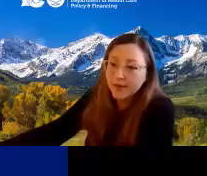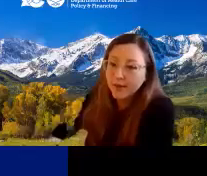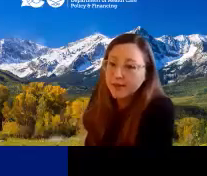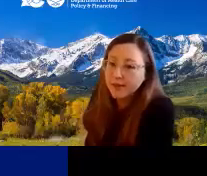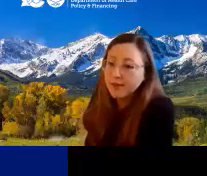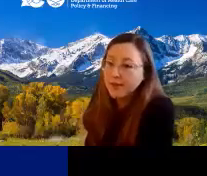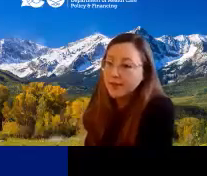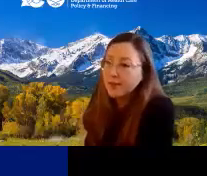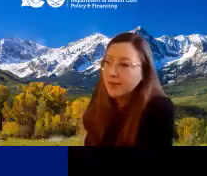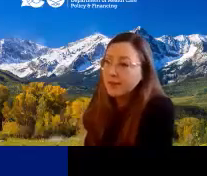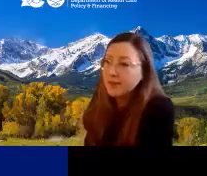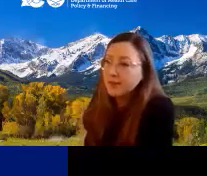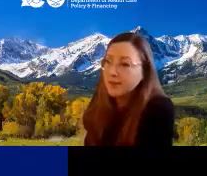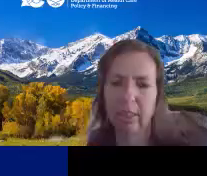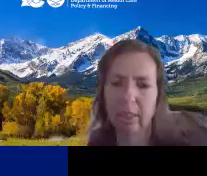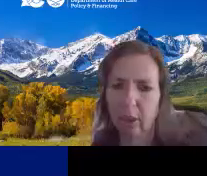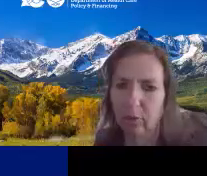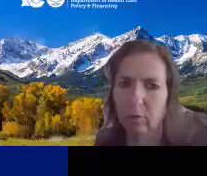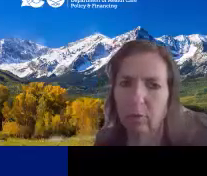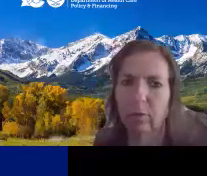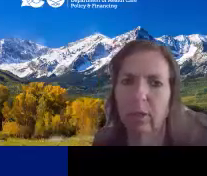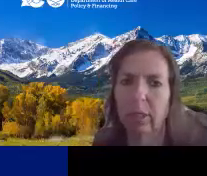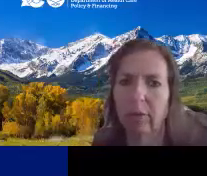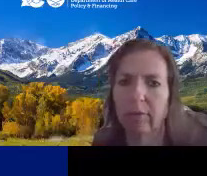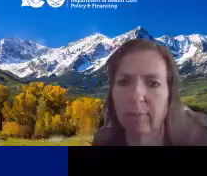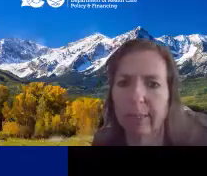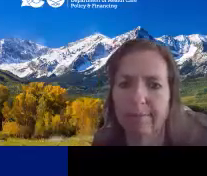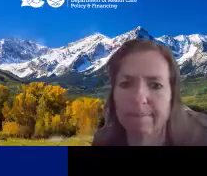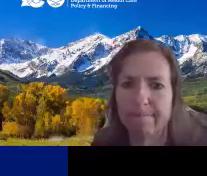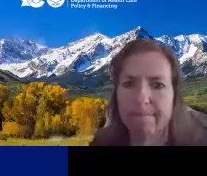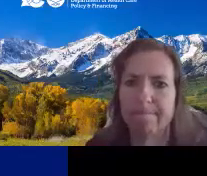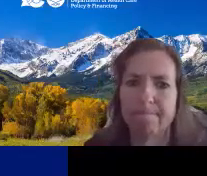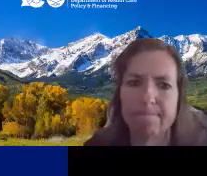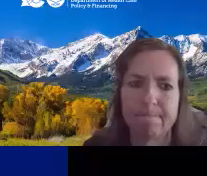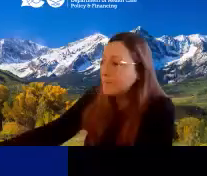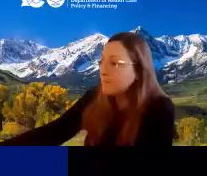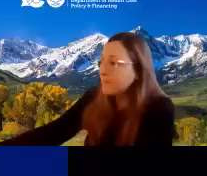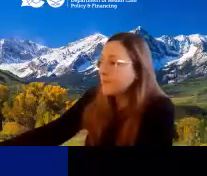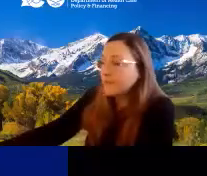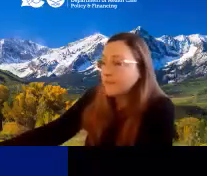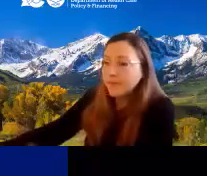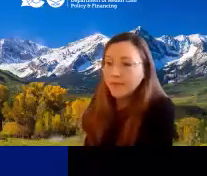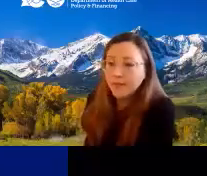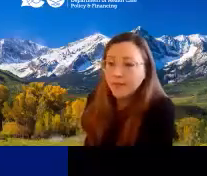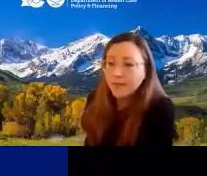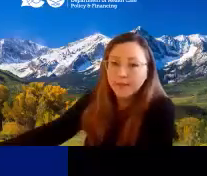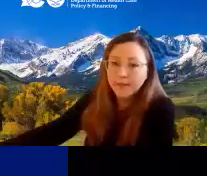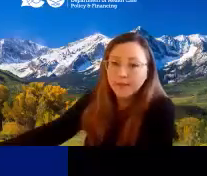Great work, Sarah. Thank you. Thank you, everybody. Anna.